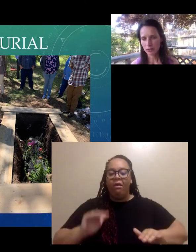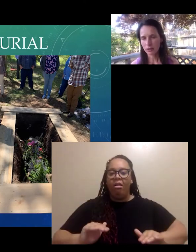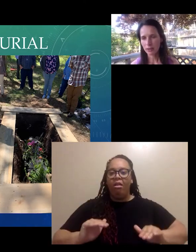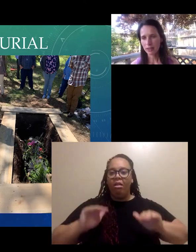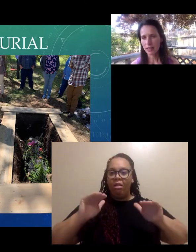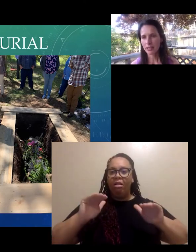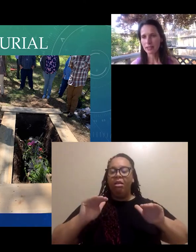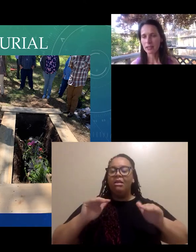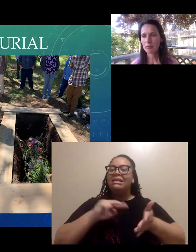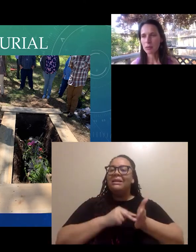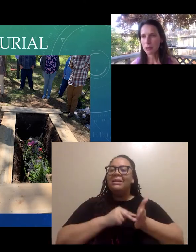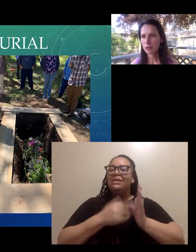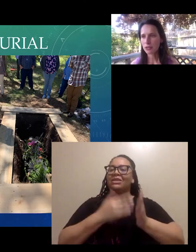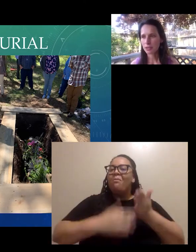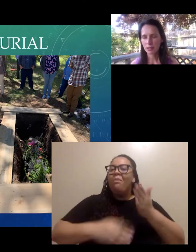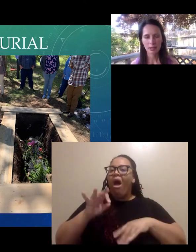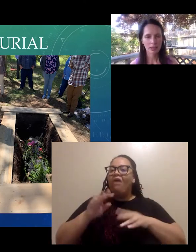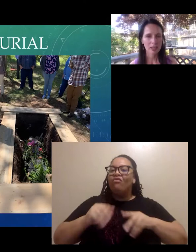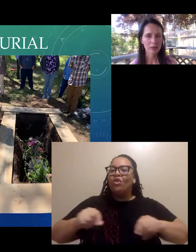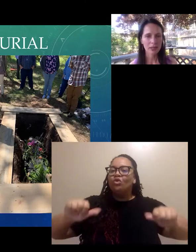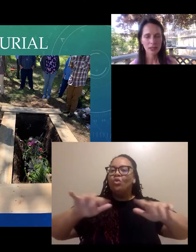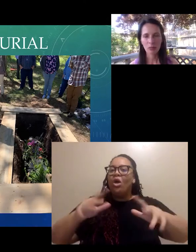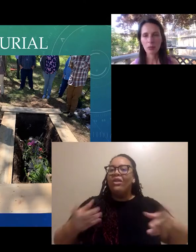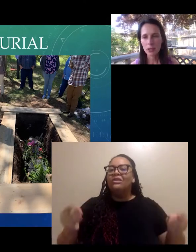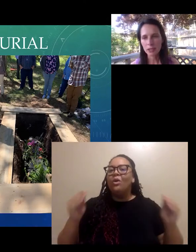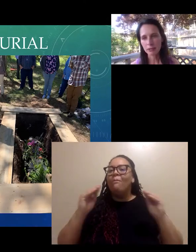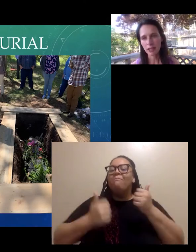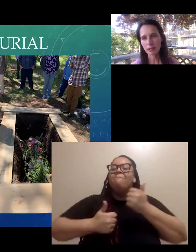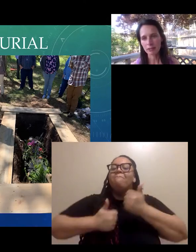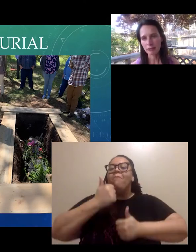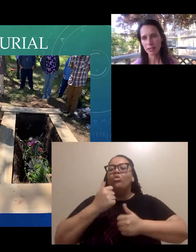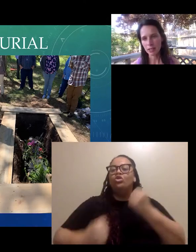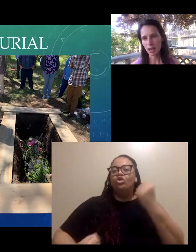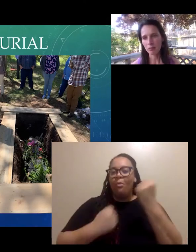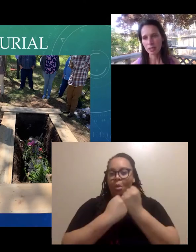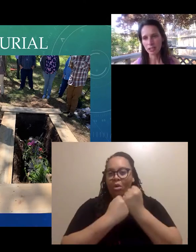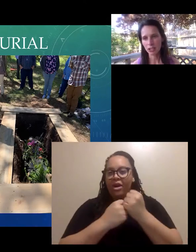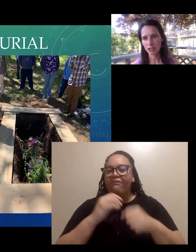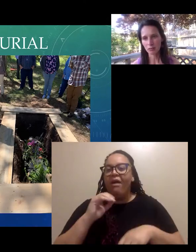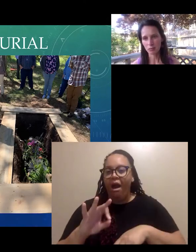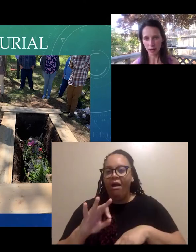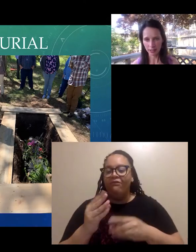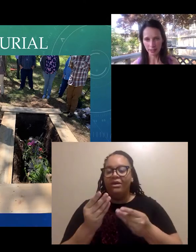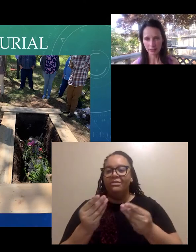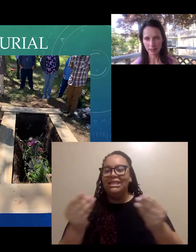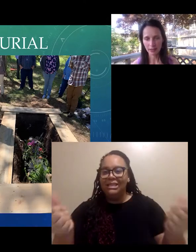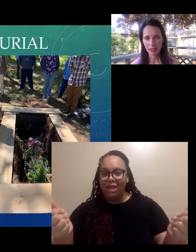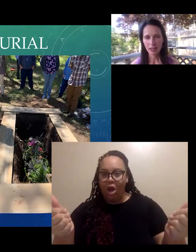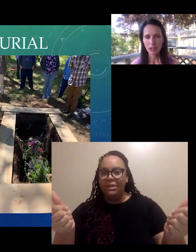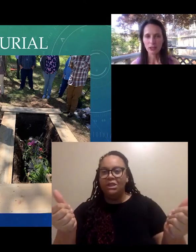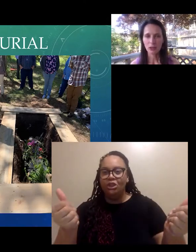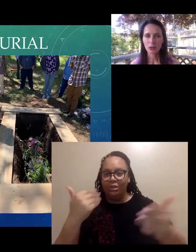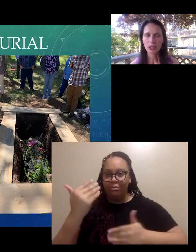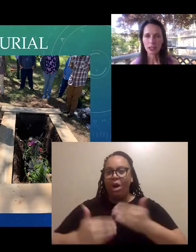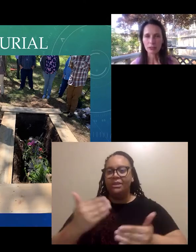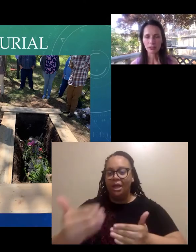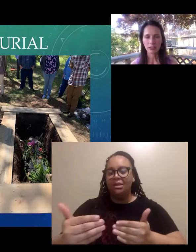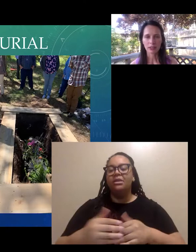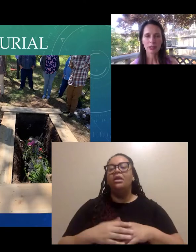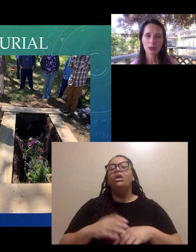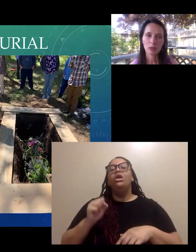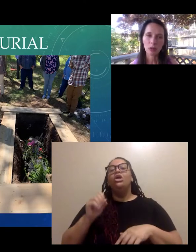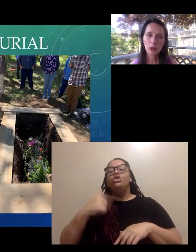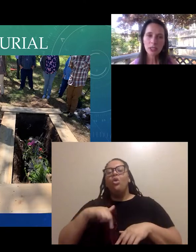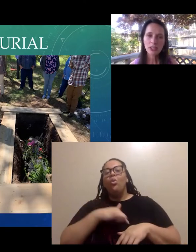soil that is the most supportive of the decomposition process. So we're looking